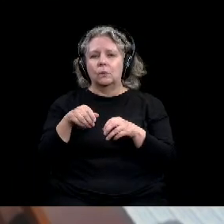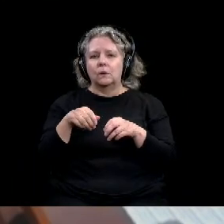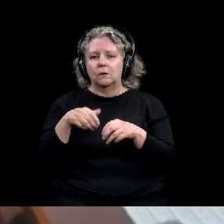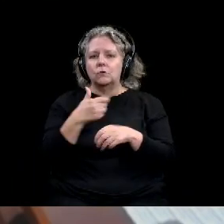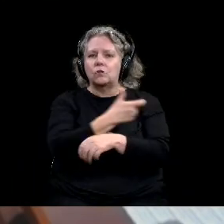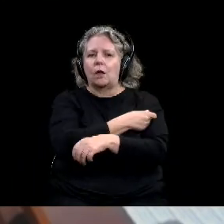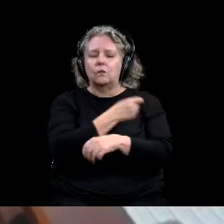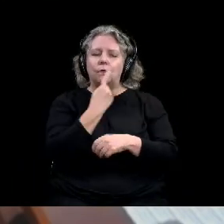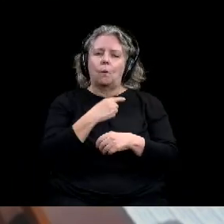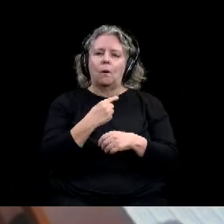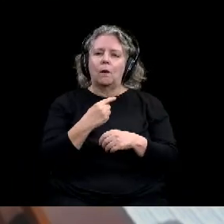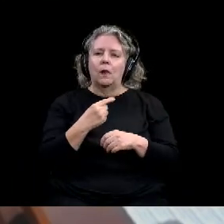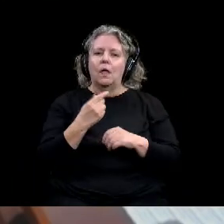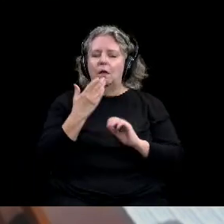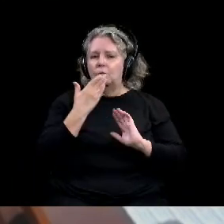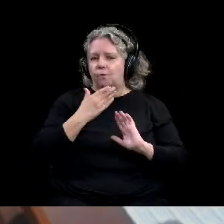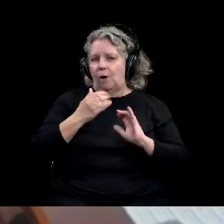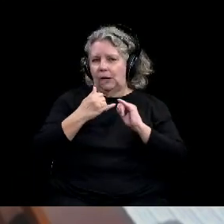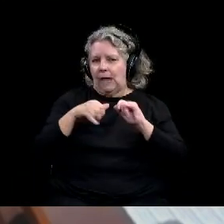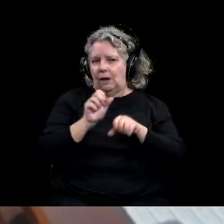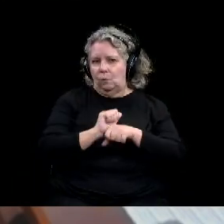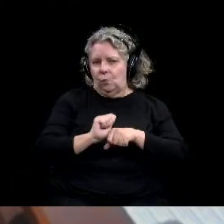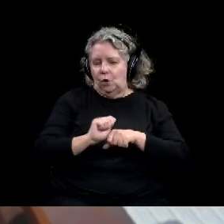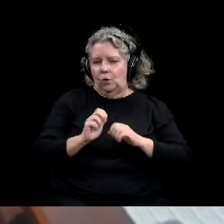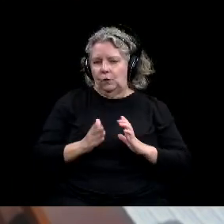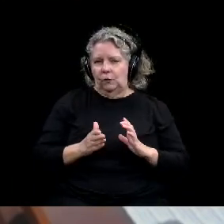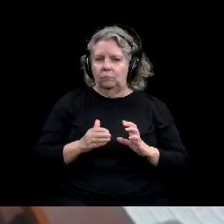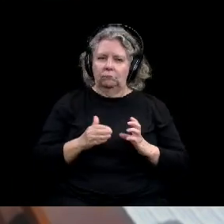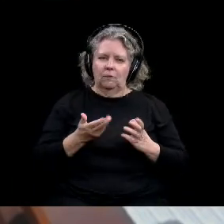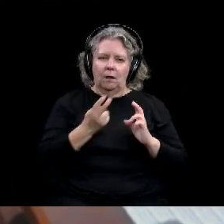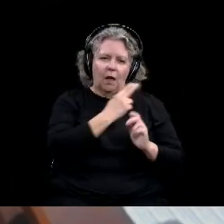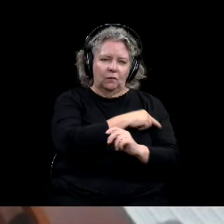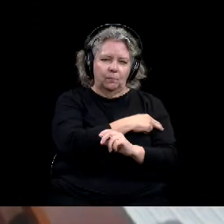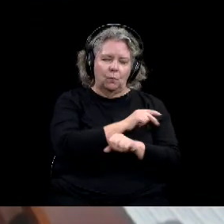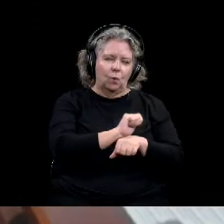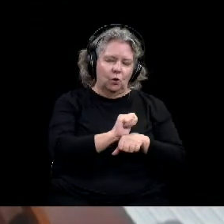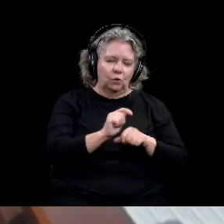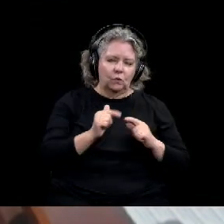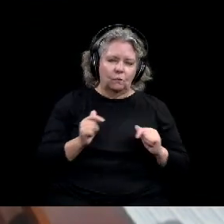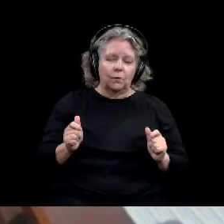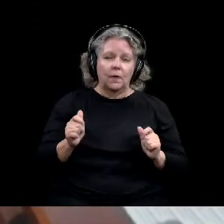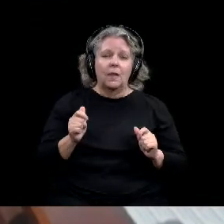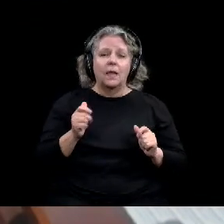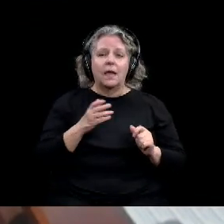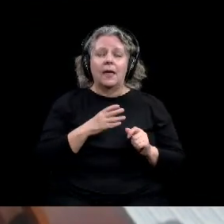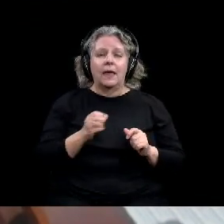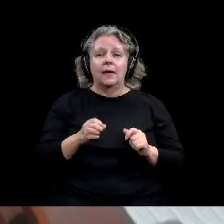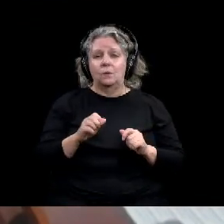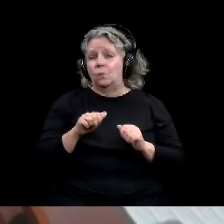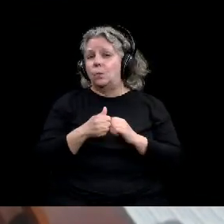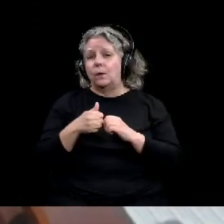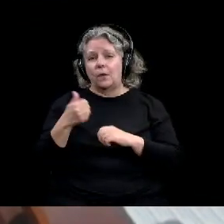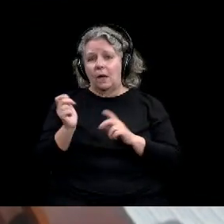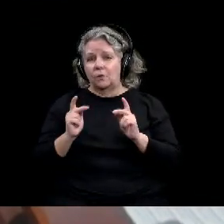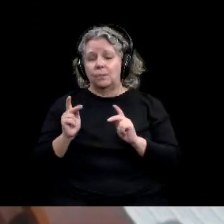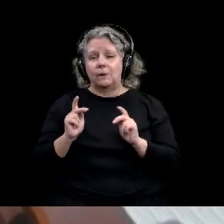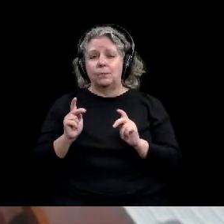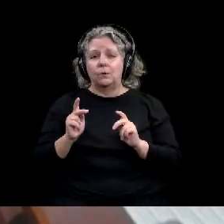vaccines with others across our community. So if we can help Dr. Griggs and Family Health Center with